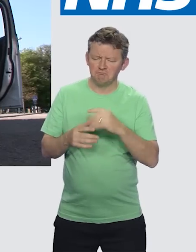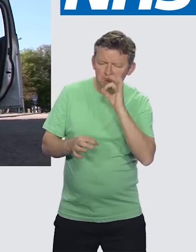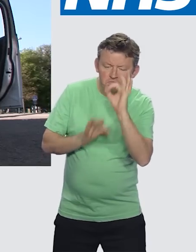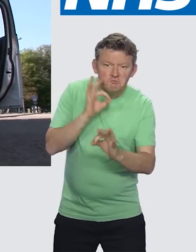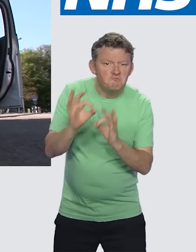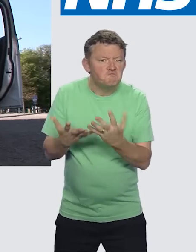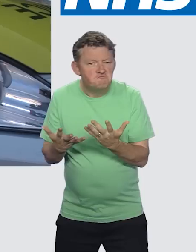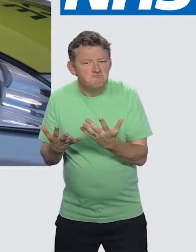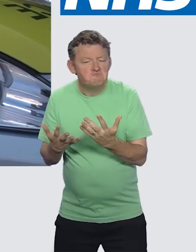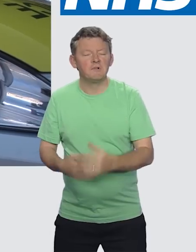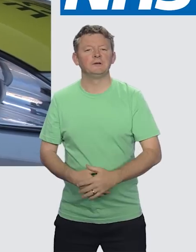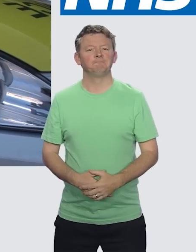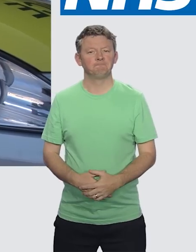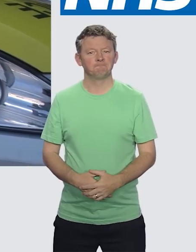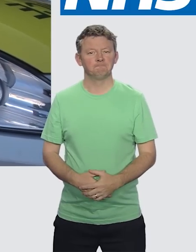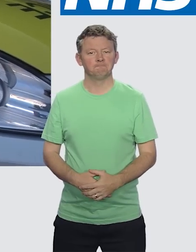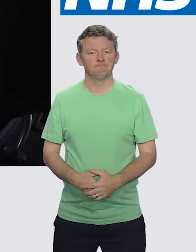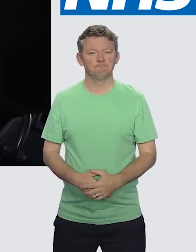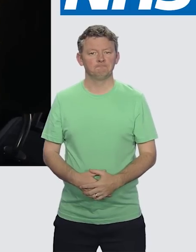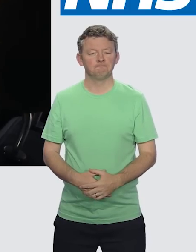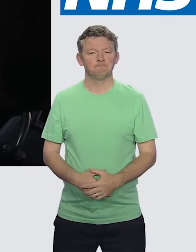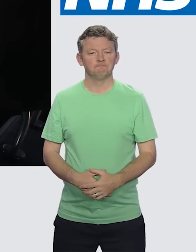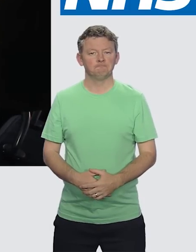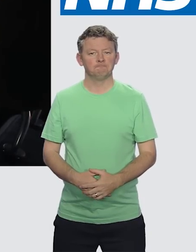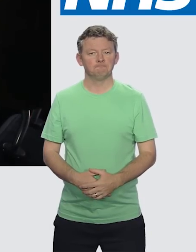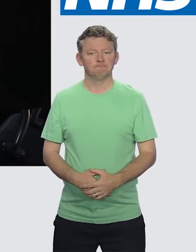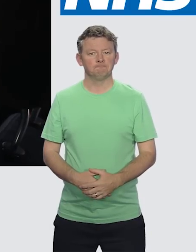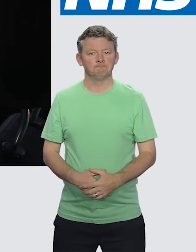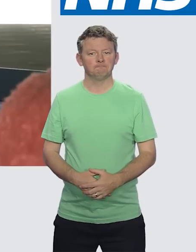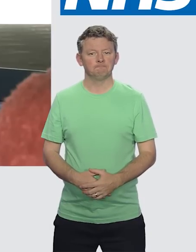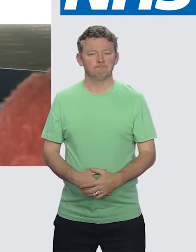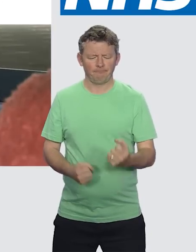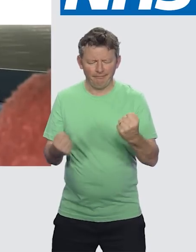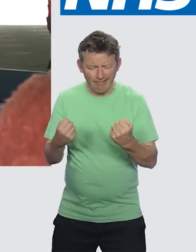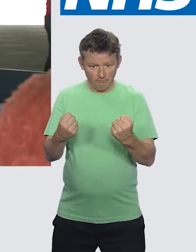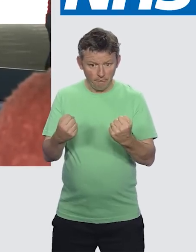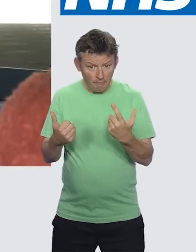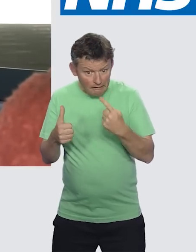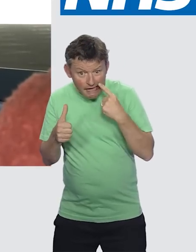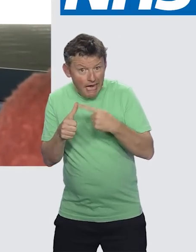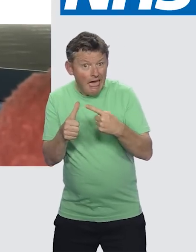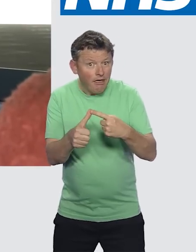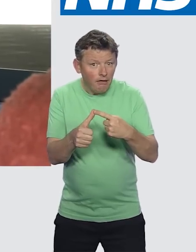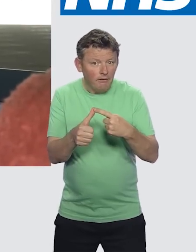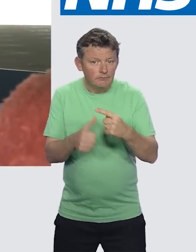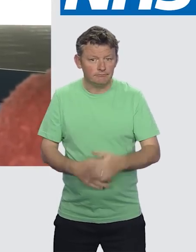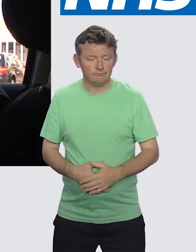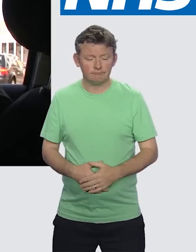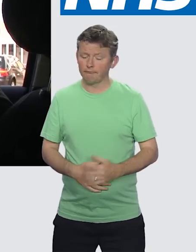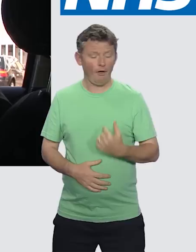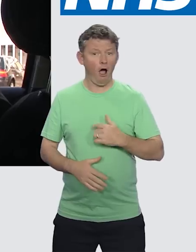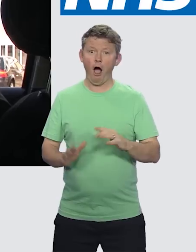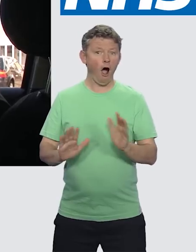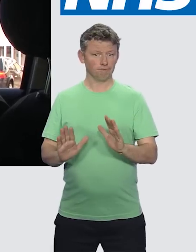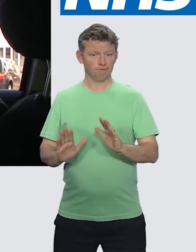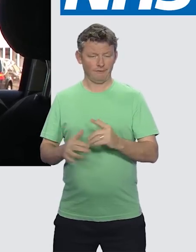We've met Robbie. Should we ask some questions, guys? If you break down, do you get free AA?